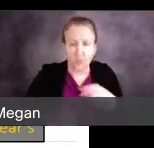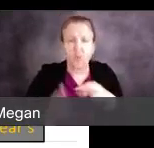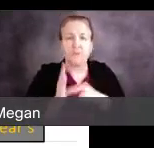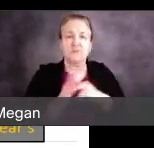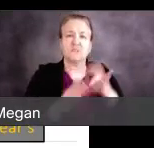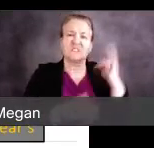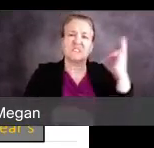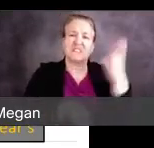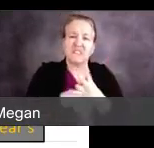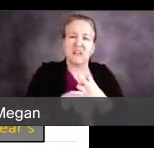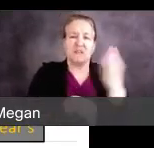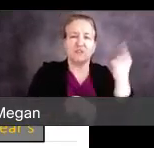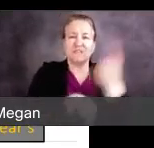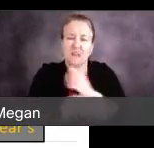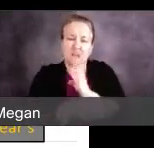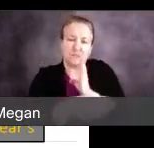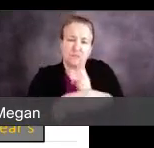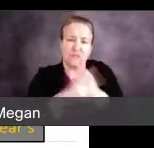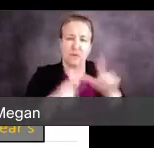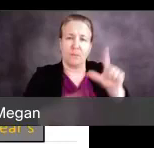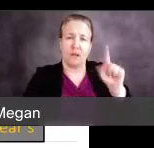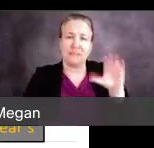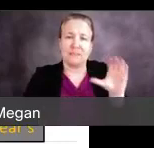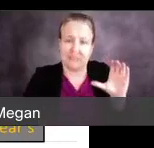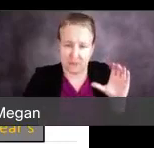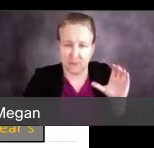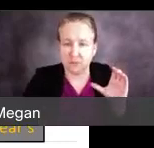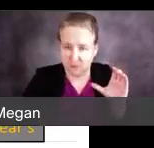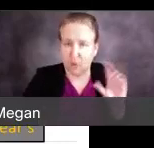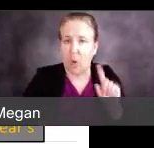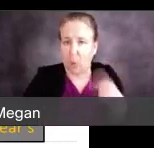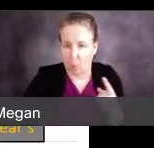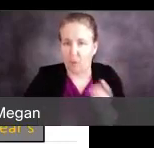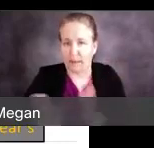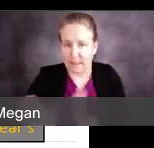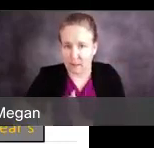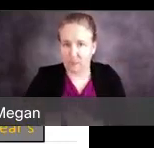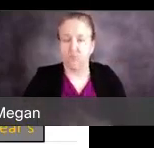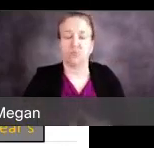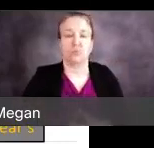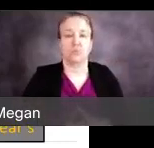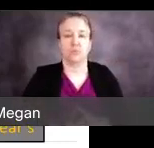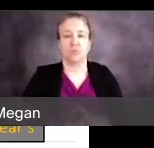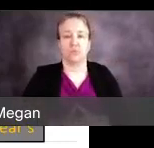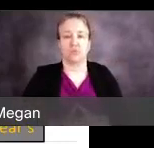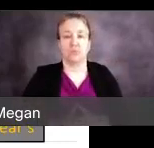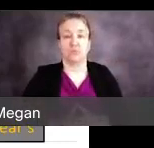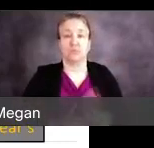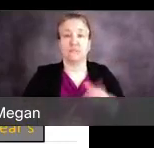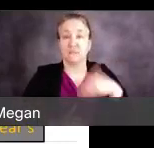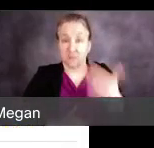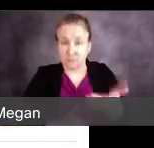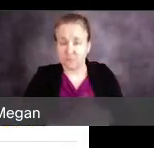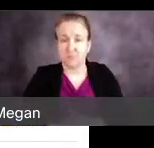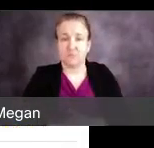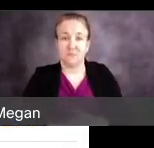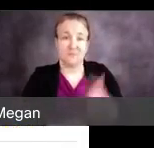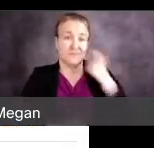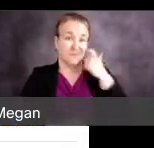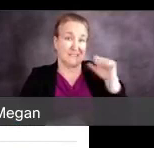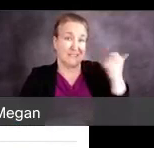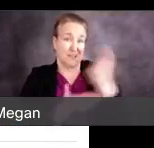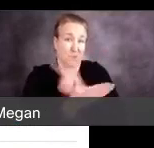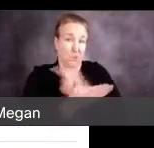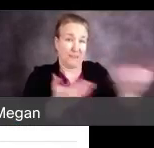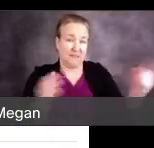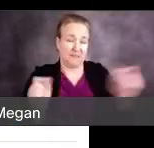and 14-day averages from long-term care facilities only. Next, we'll zoom in on the last 10 weeks or